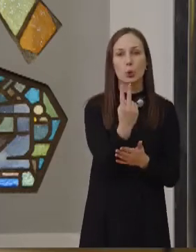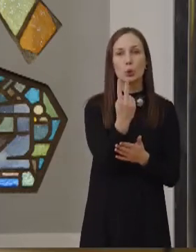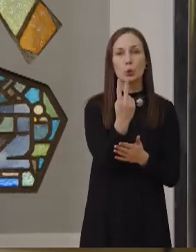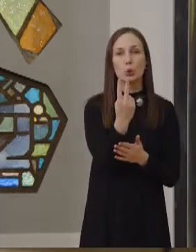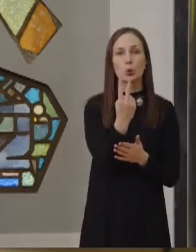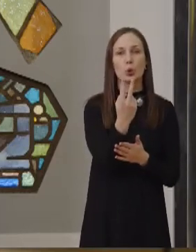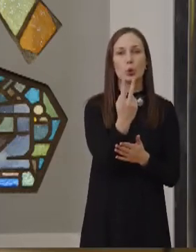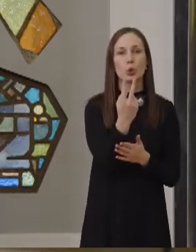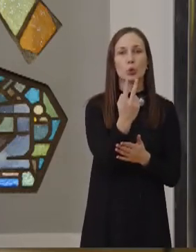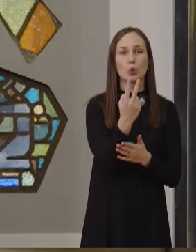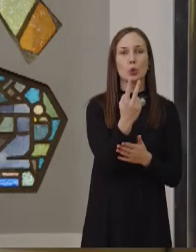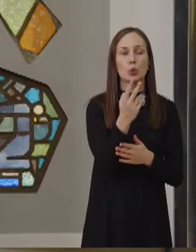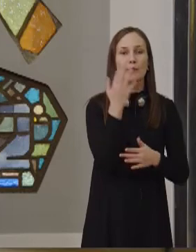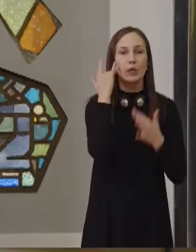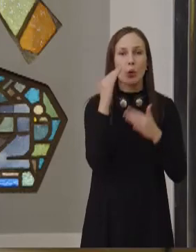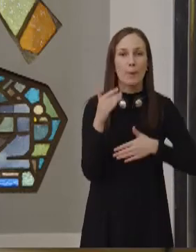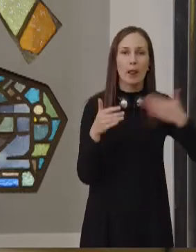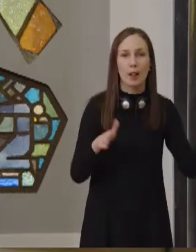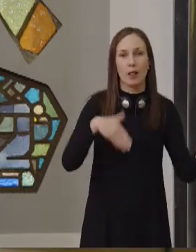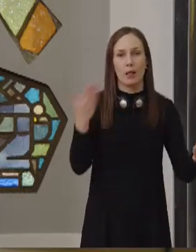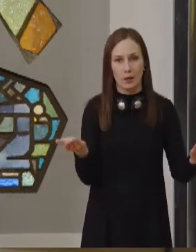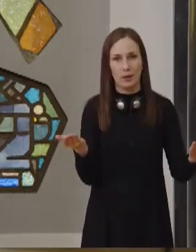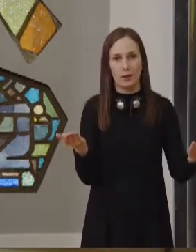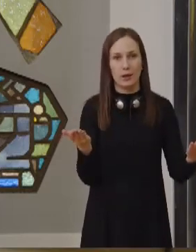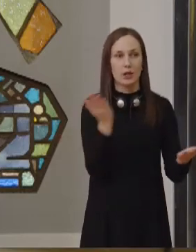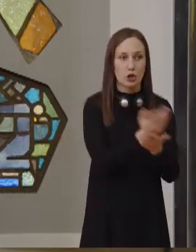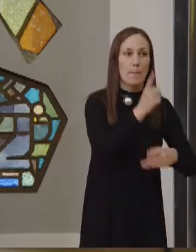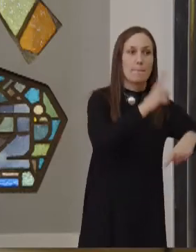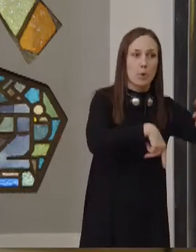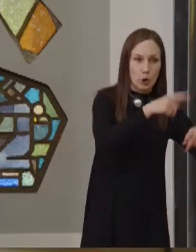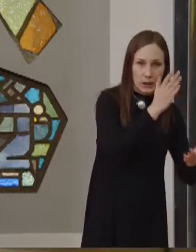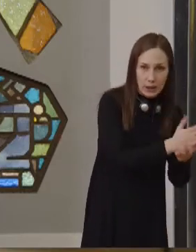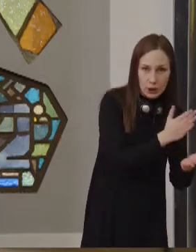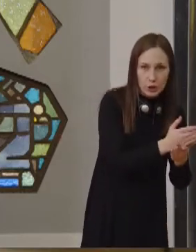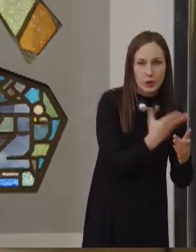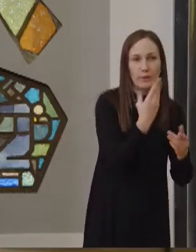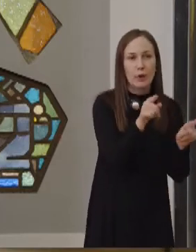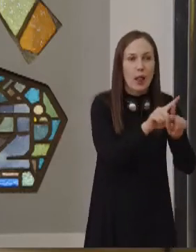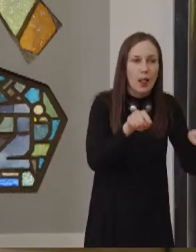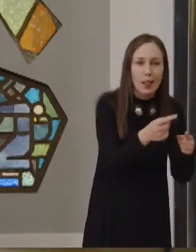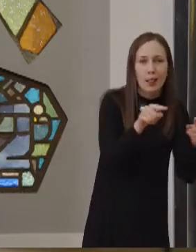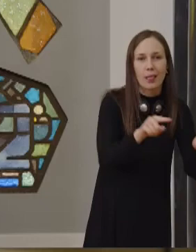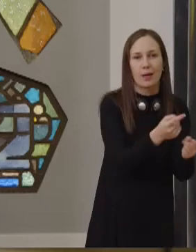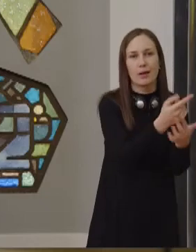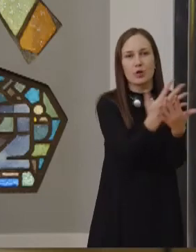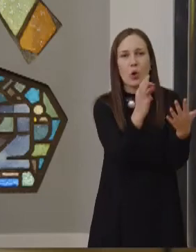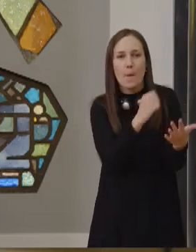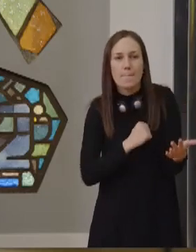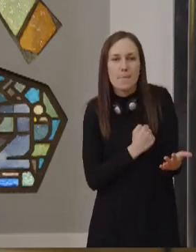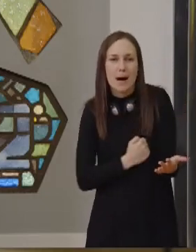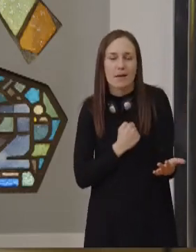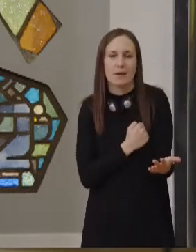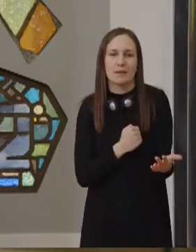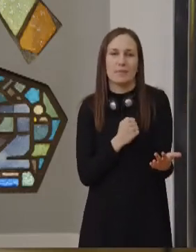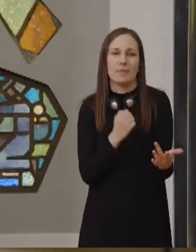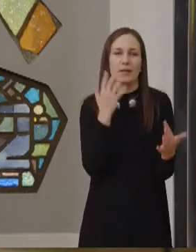let's imagine. Well, we see that there are two conflicting sides. On the one hand, we